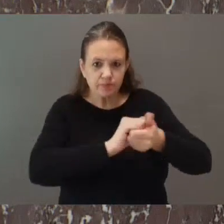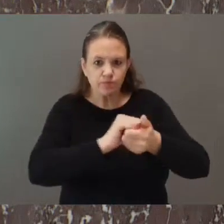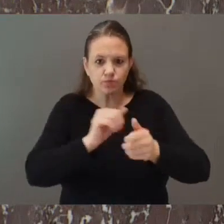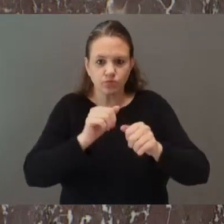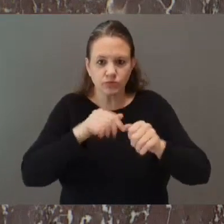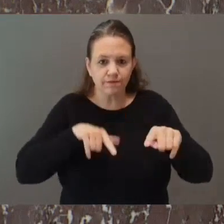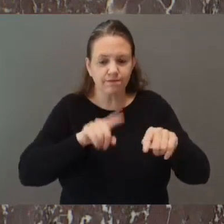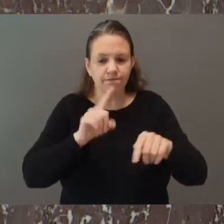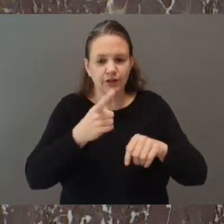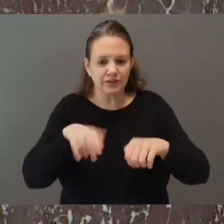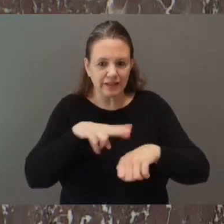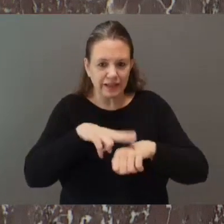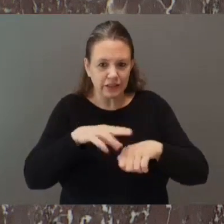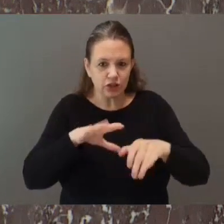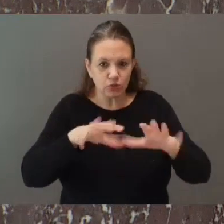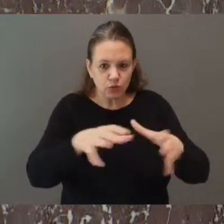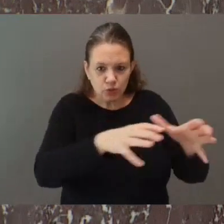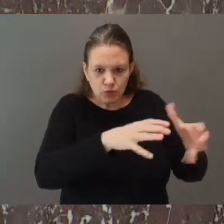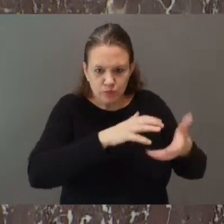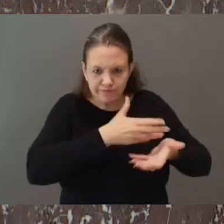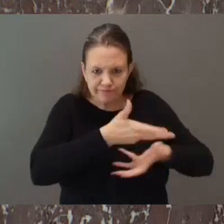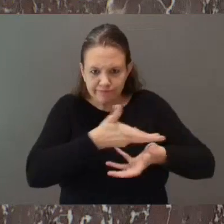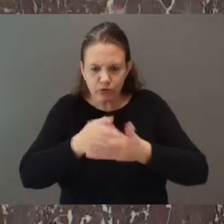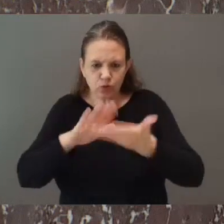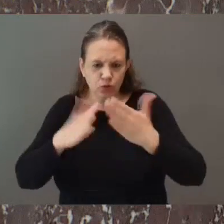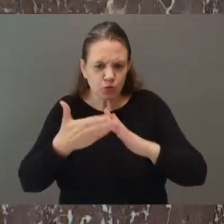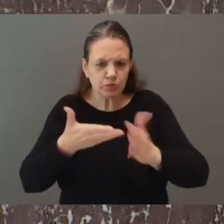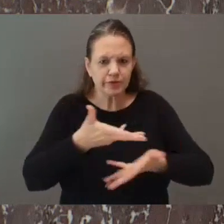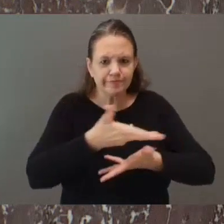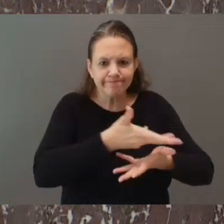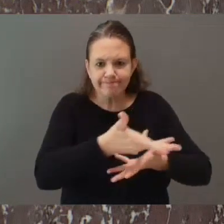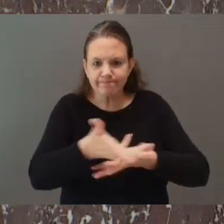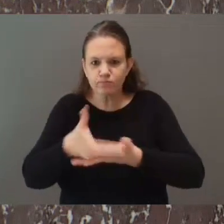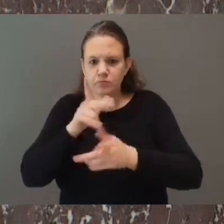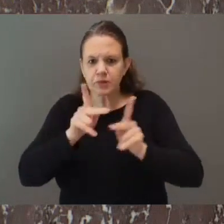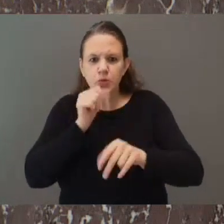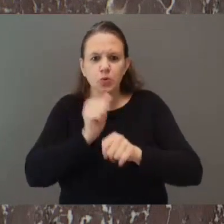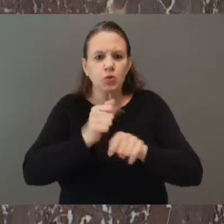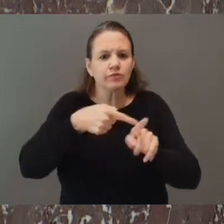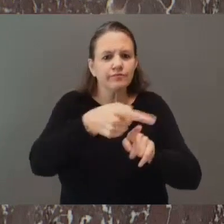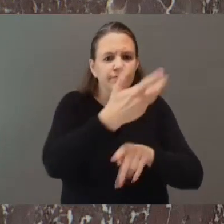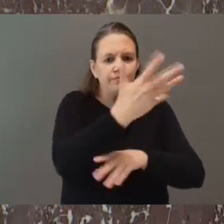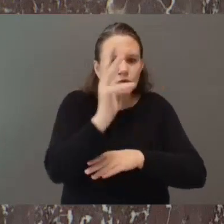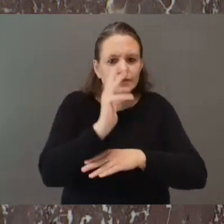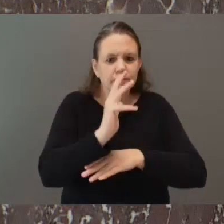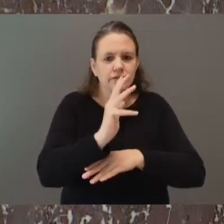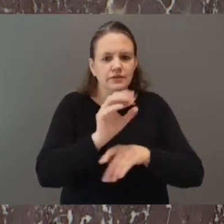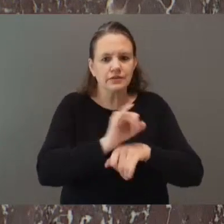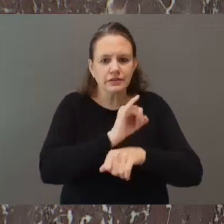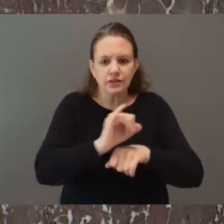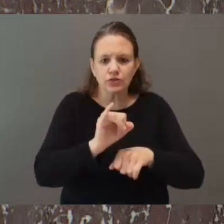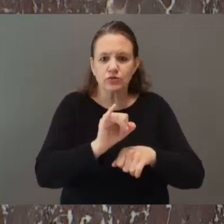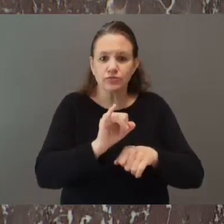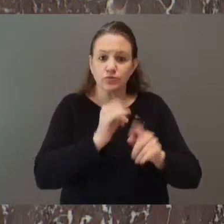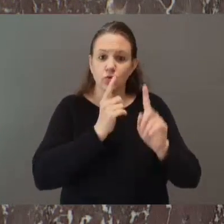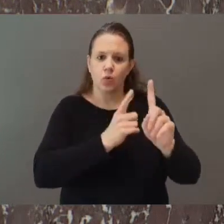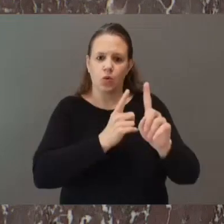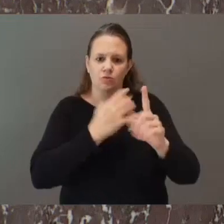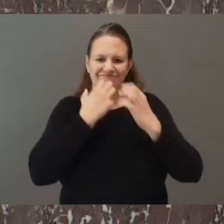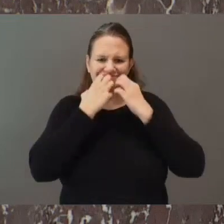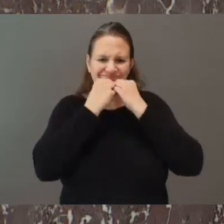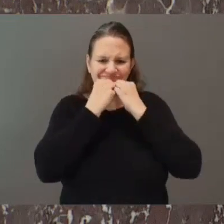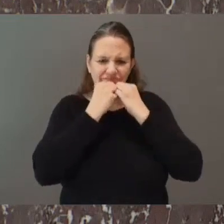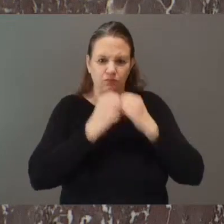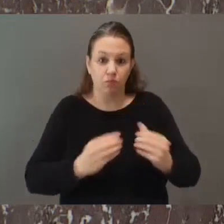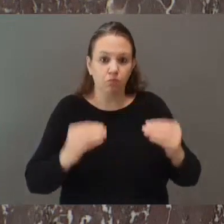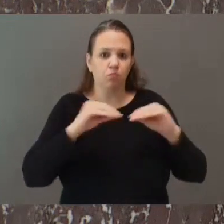are conserving more ancient forests for our children and grandchildren and supporting a transition to